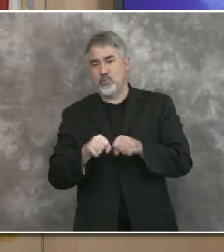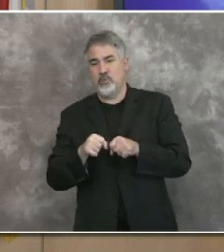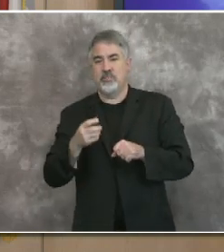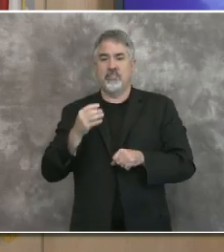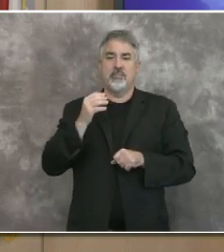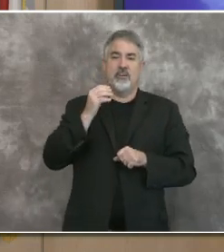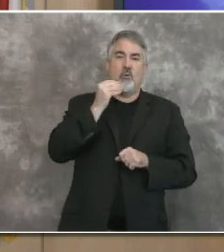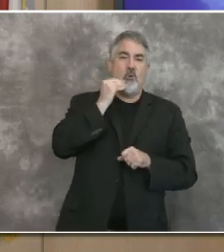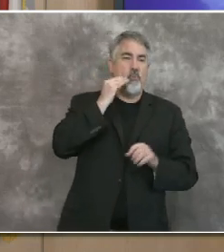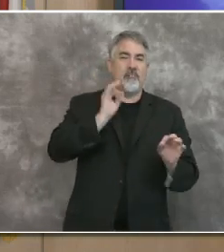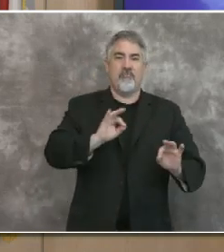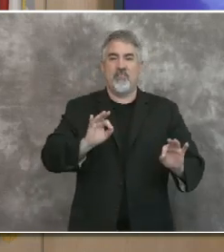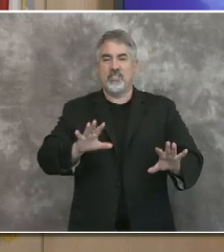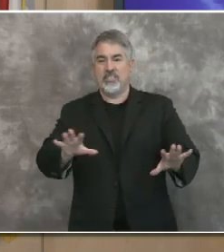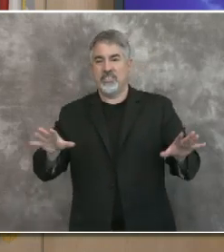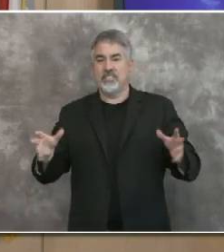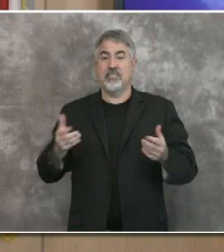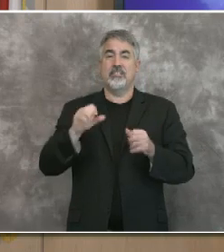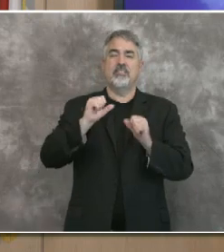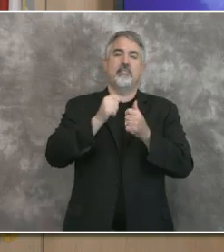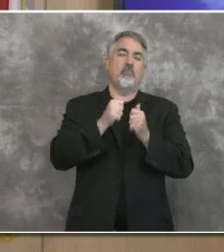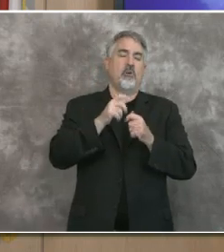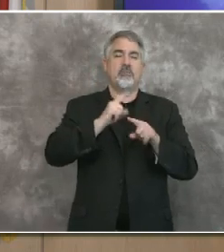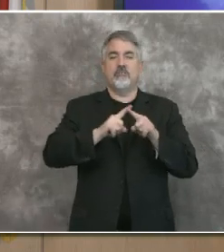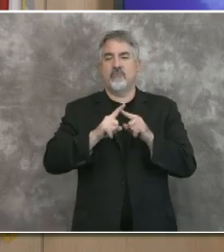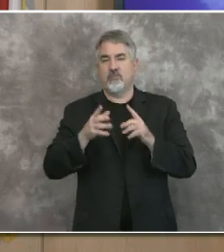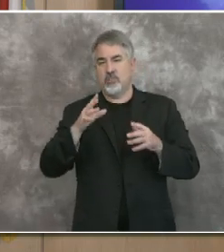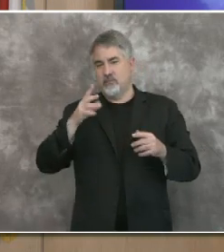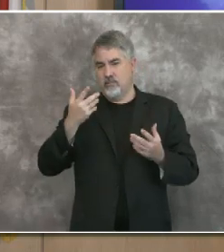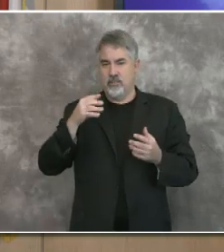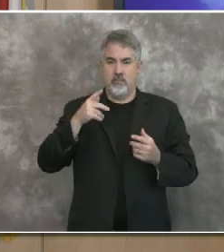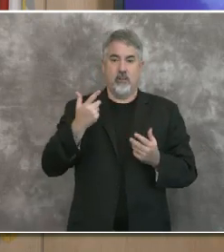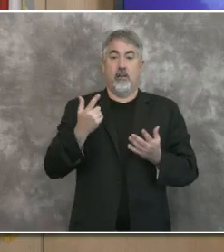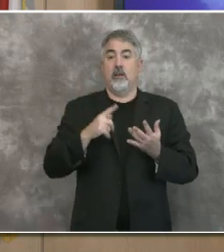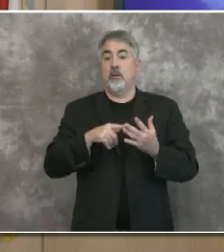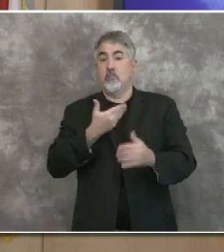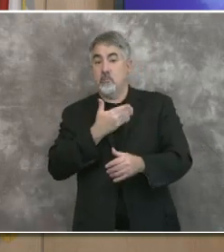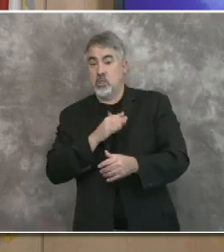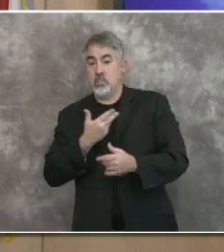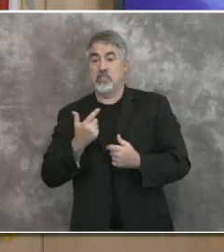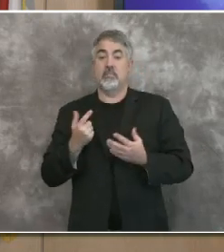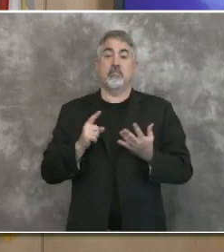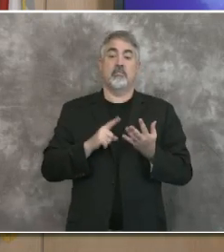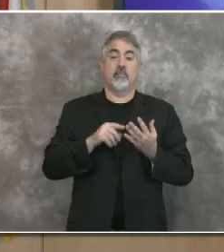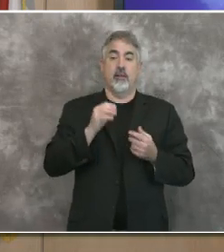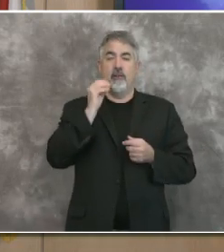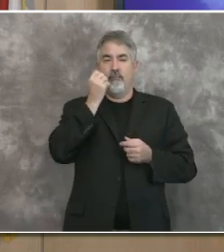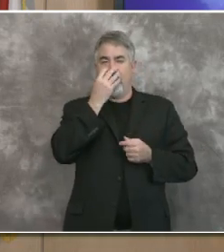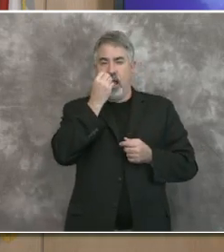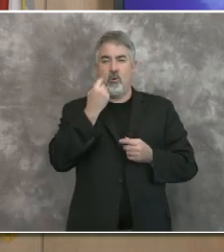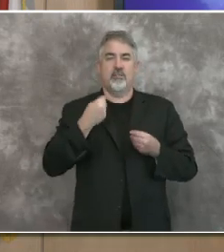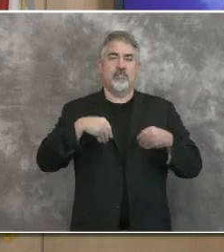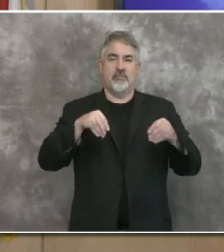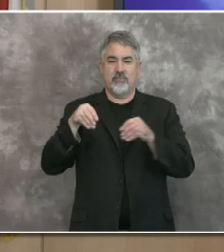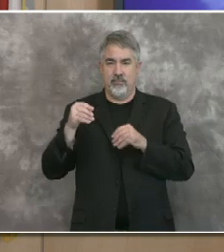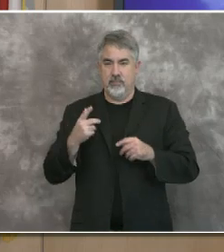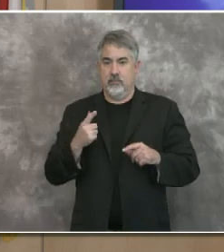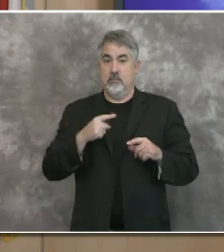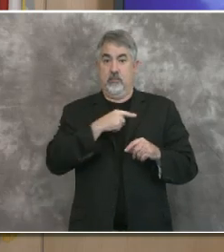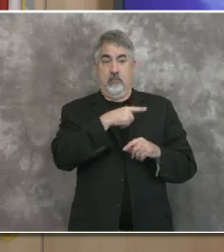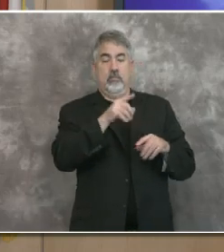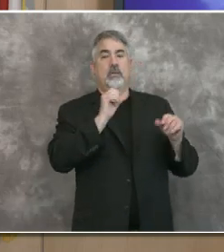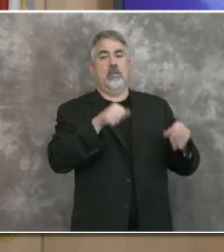stores, sporting goods stores, antique stores, music stores, and florists, those entities are allowed to open